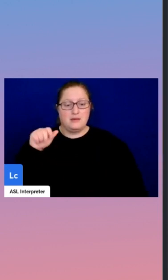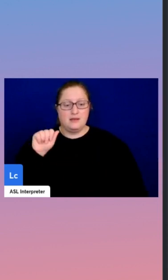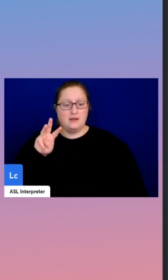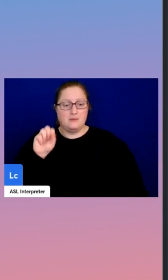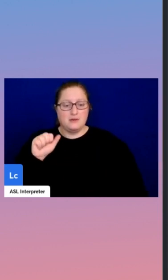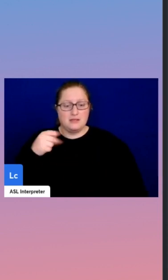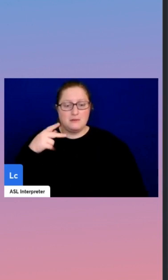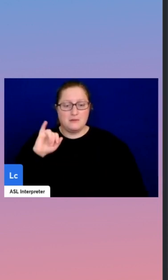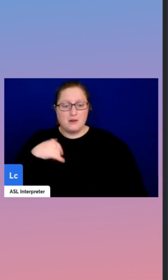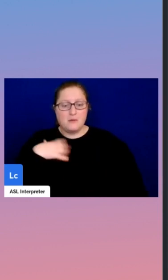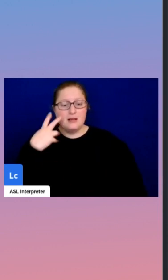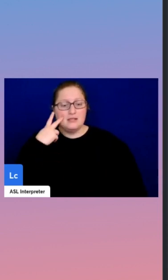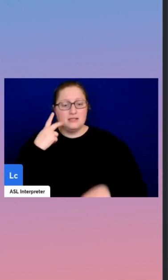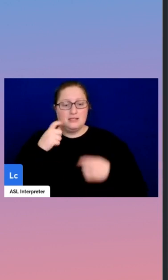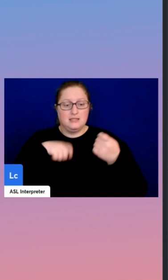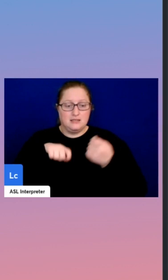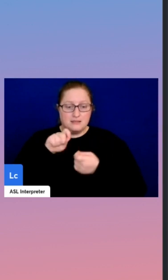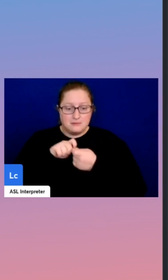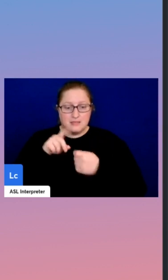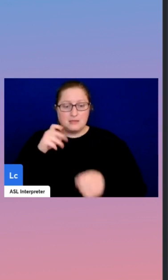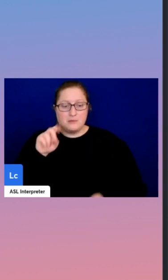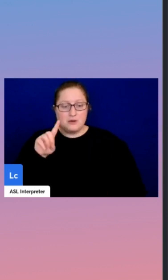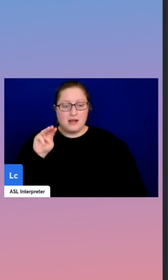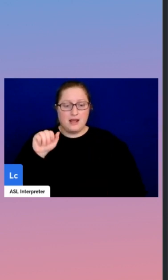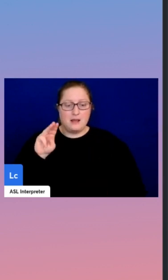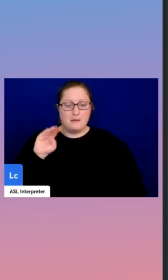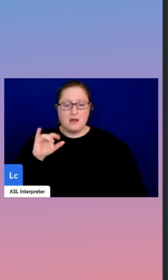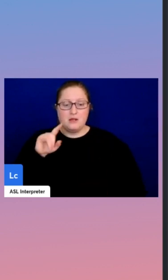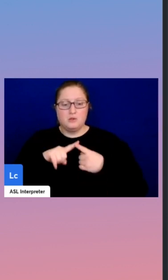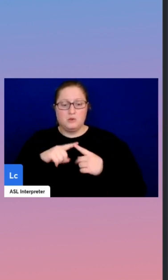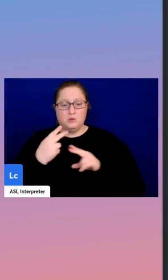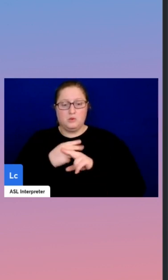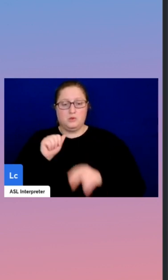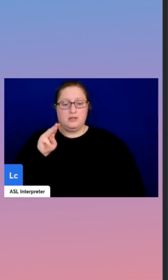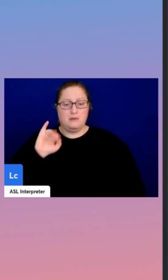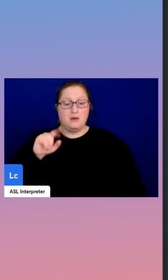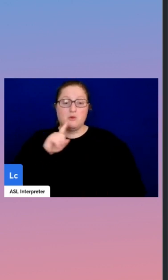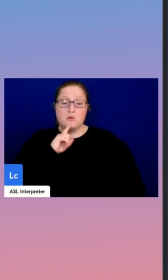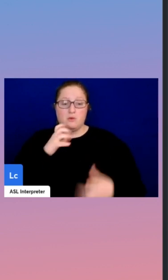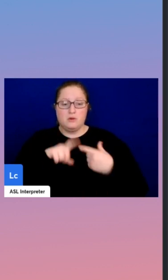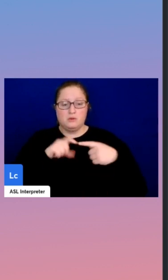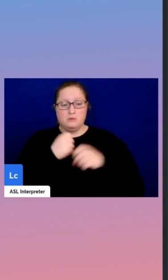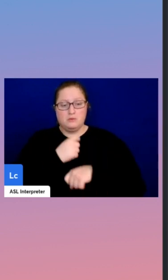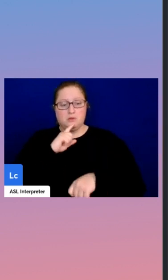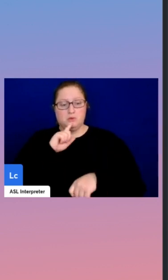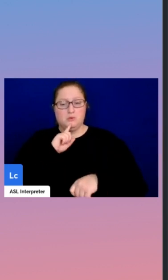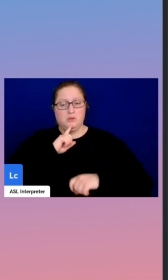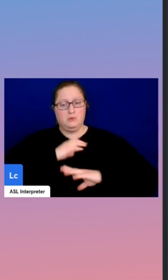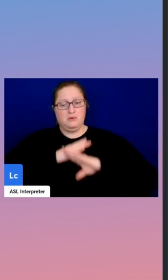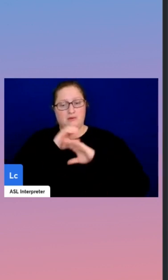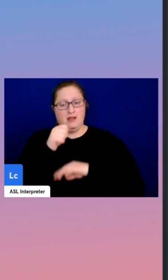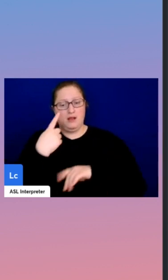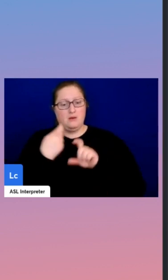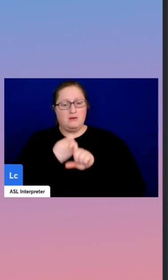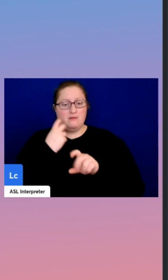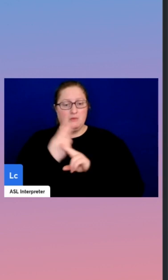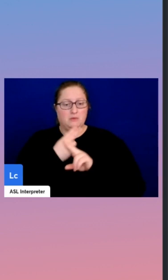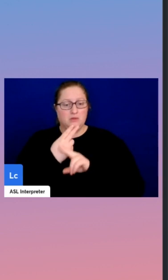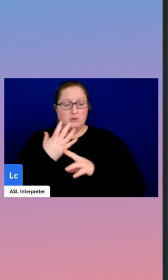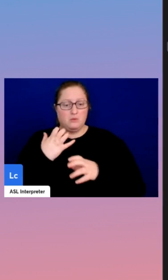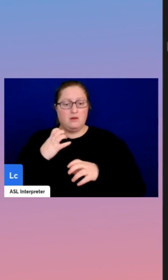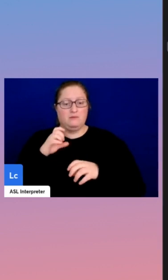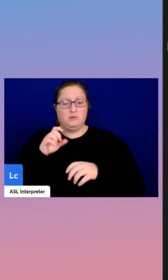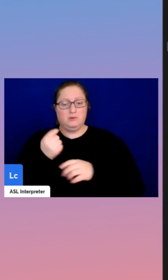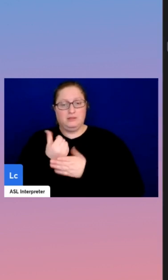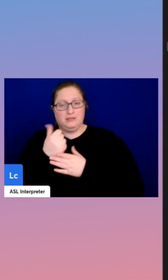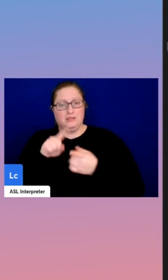even deprecated AMIs, will be able to consume the AMI. So if you want to make sure to really prevent anyone from using it, you have to delete the AMI. And